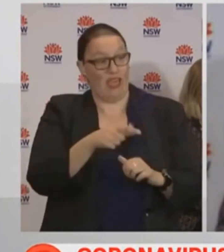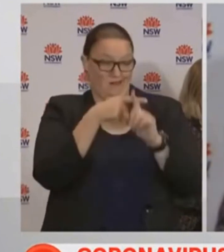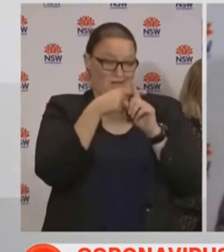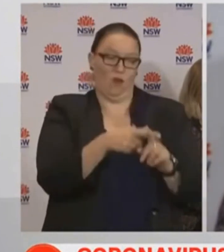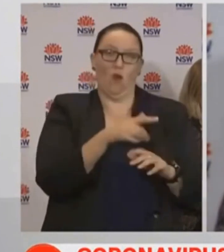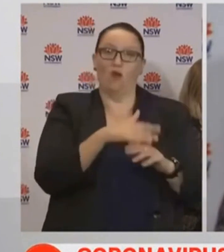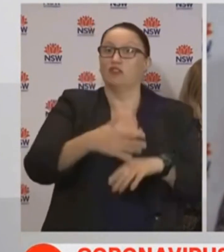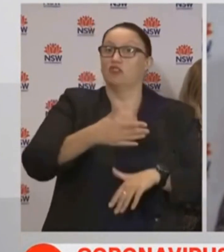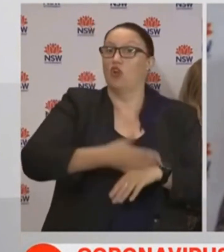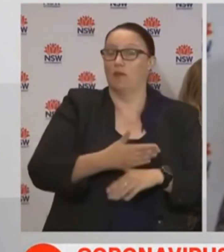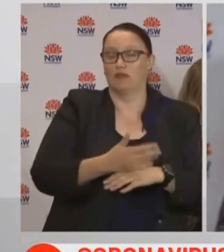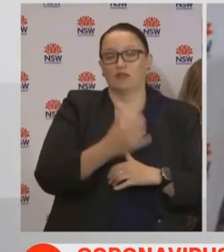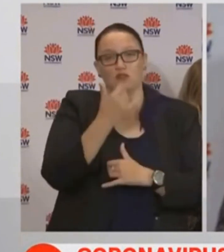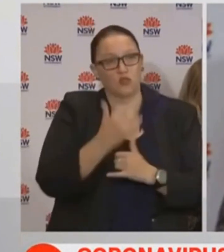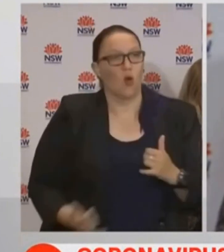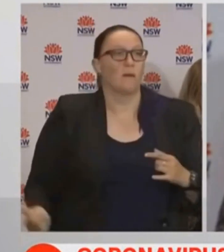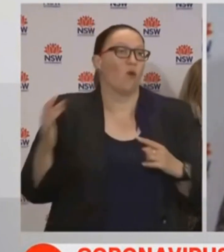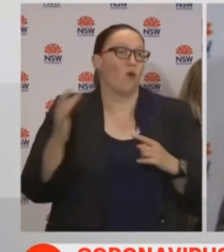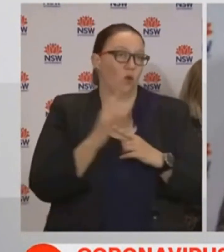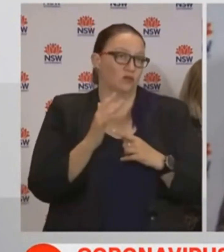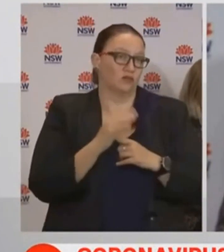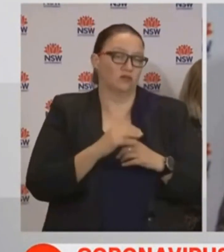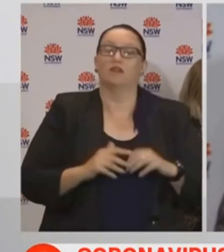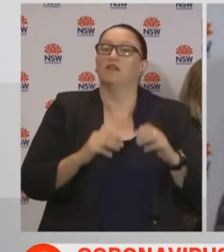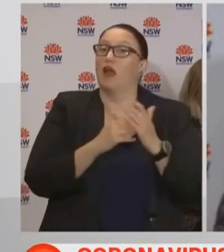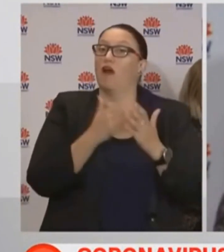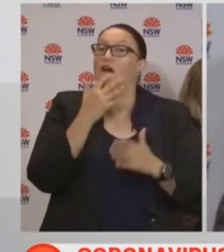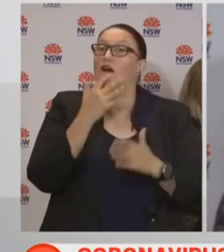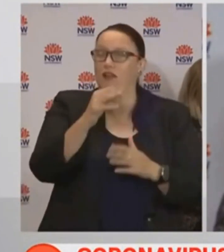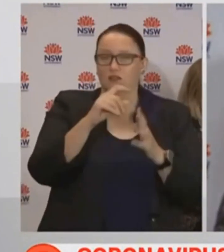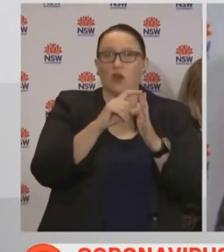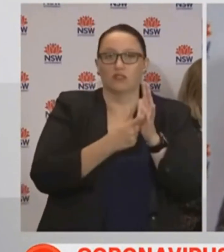that jobs target is so critical. I'll now ask Dr. Chant